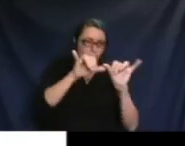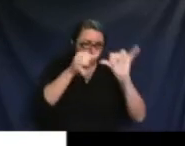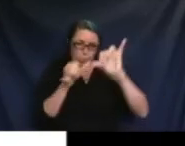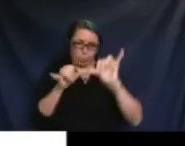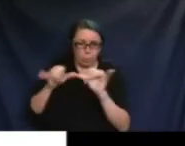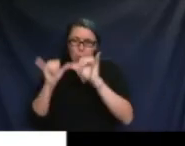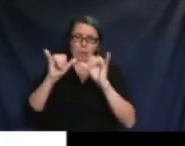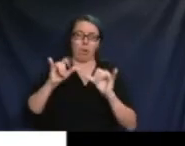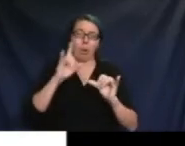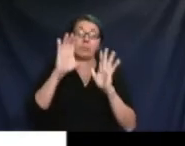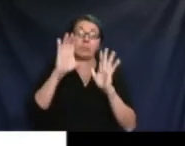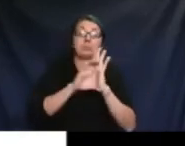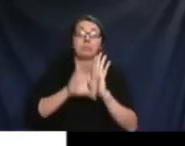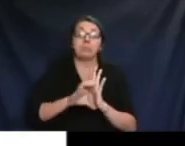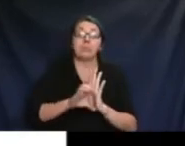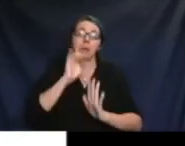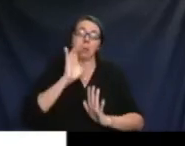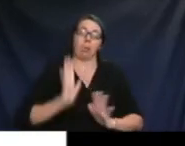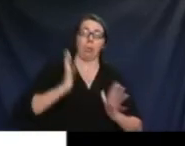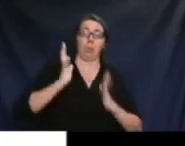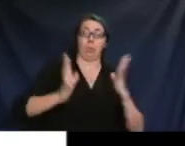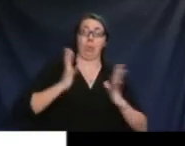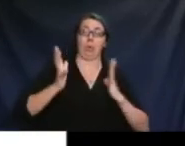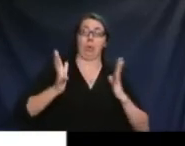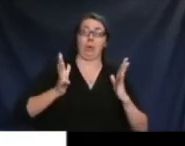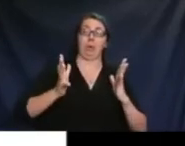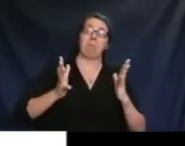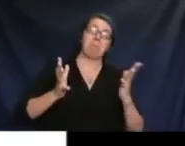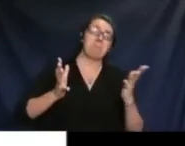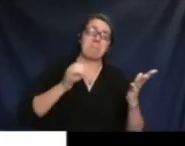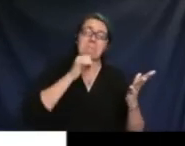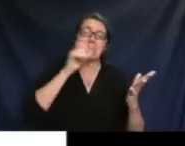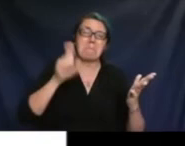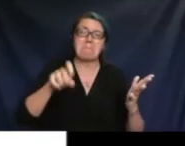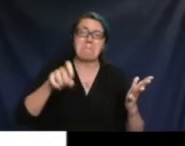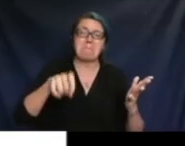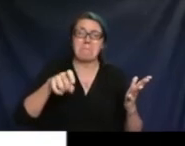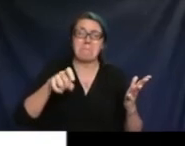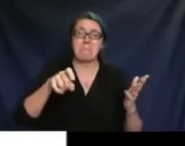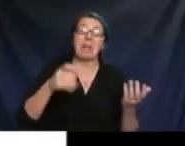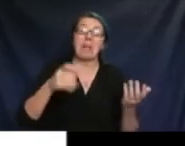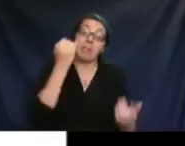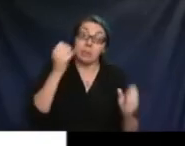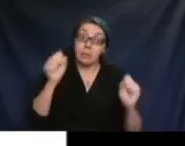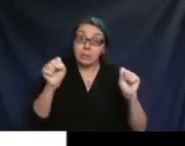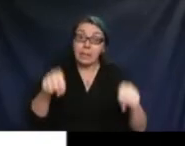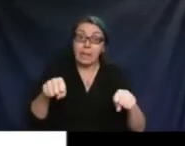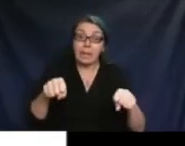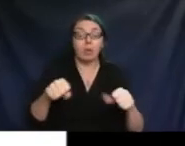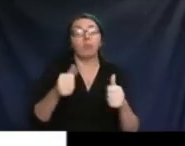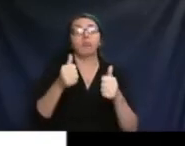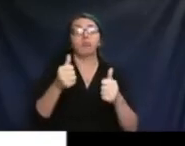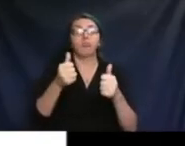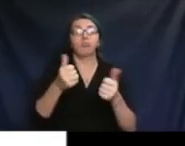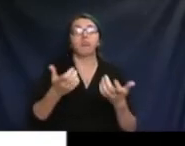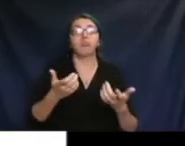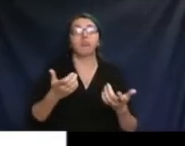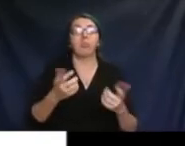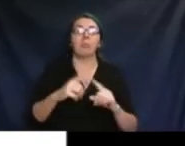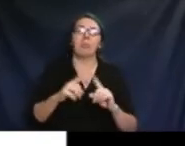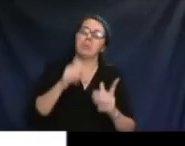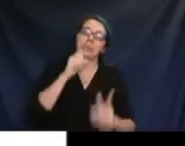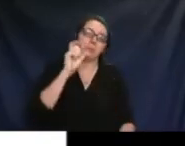They're great if people are able to do them, but we're really, as I said before, trying to make this something that